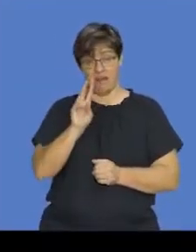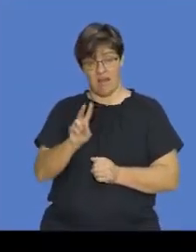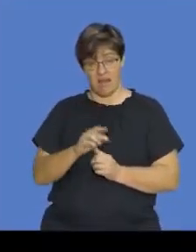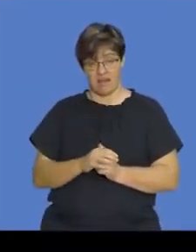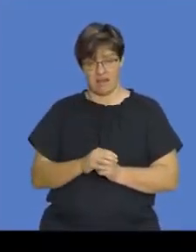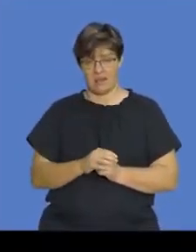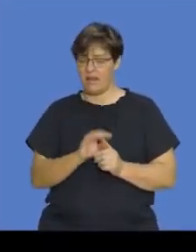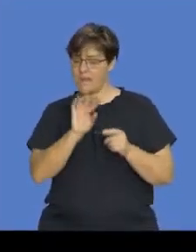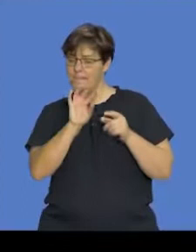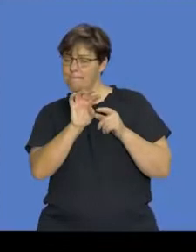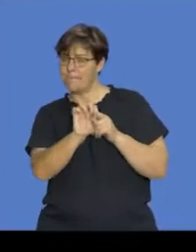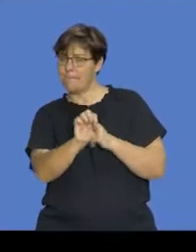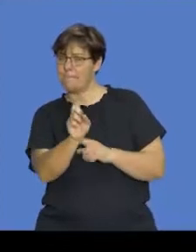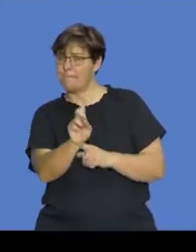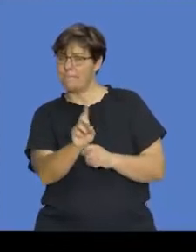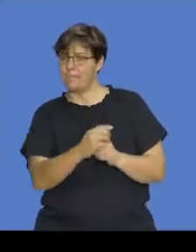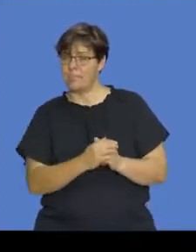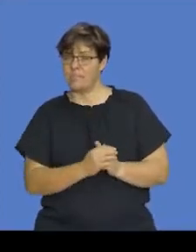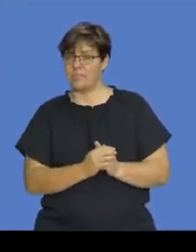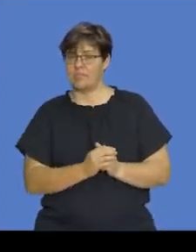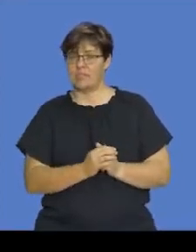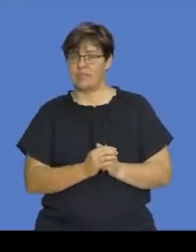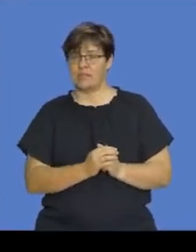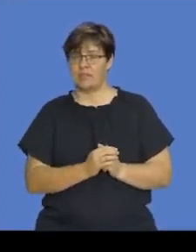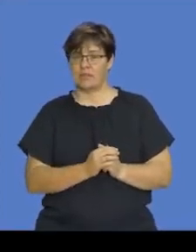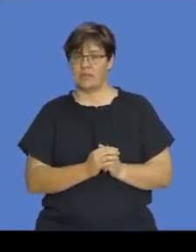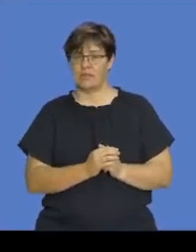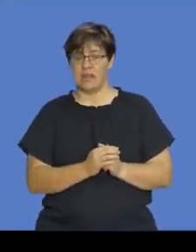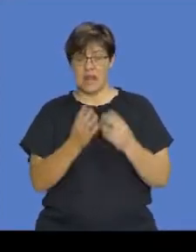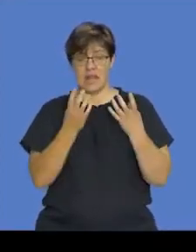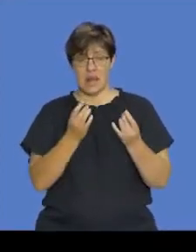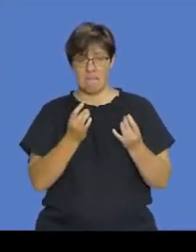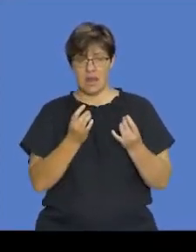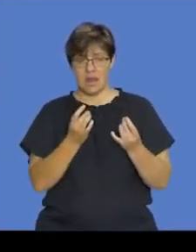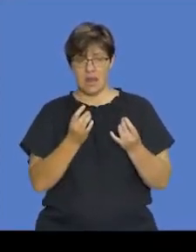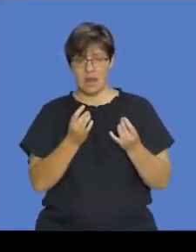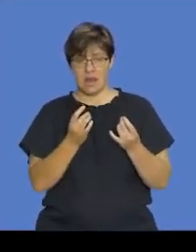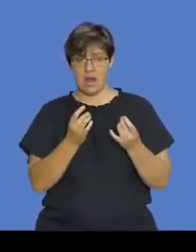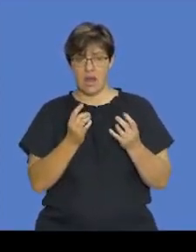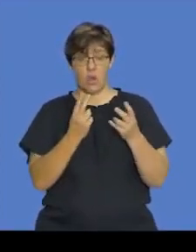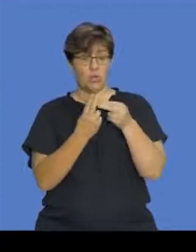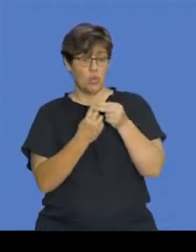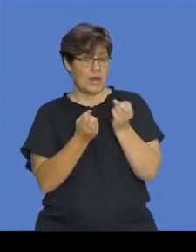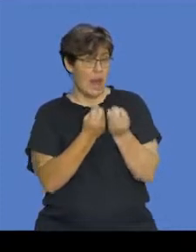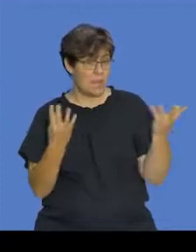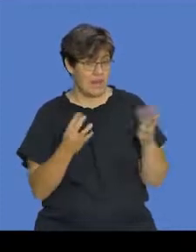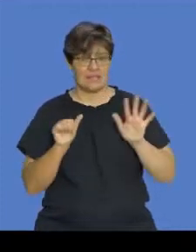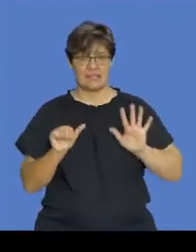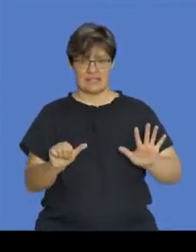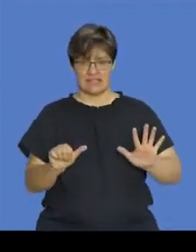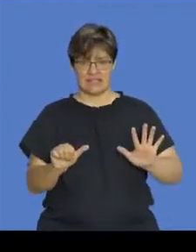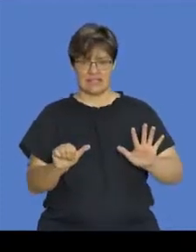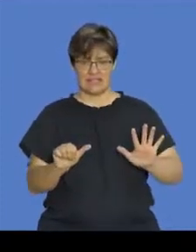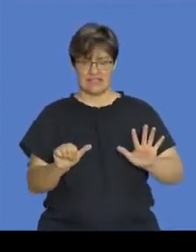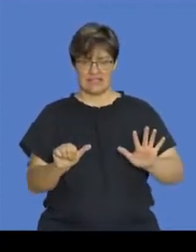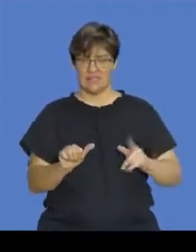you'll recognize that we've only got 6 numbers in this union. And so that's